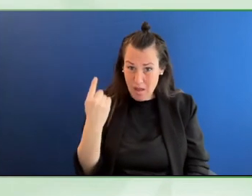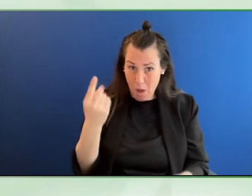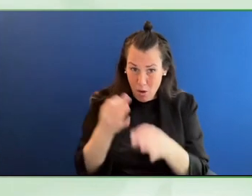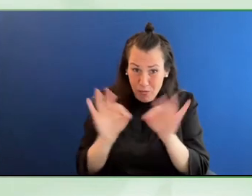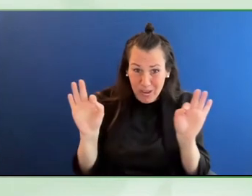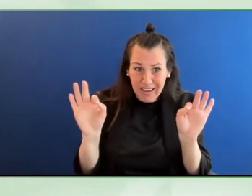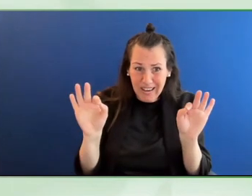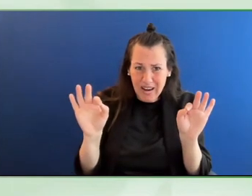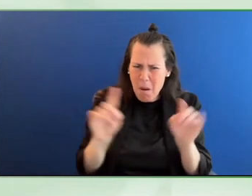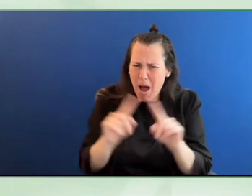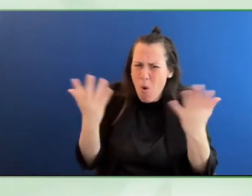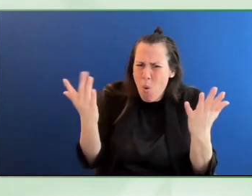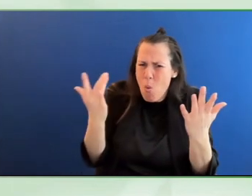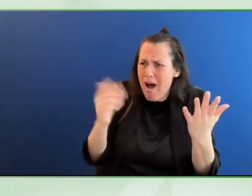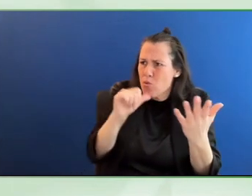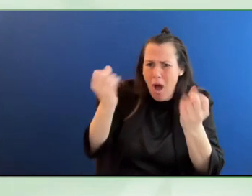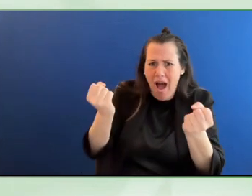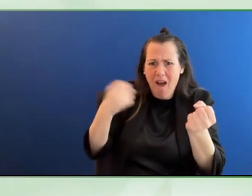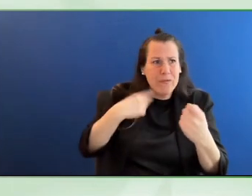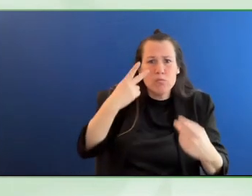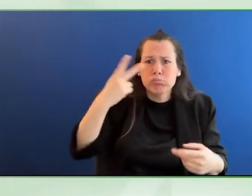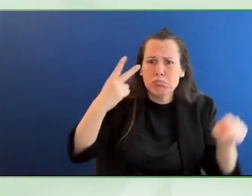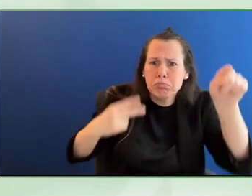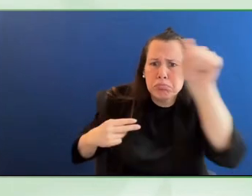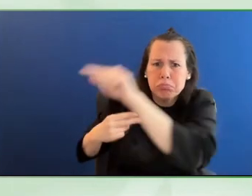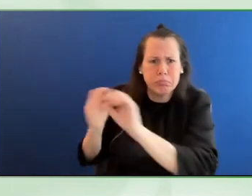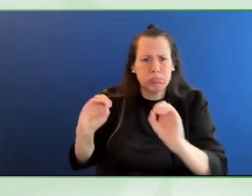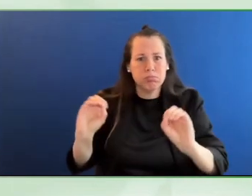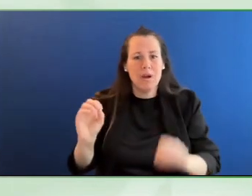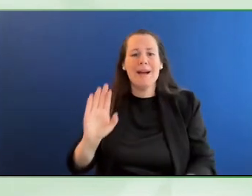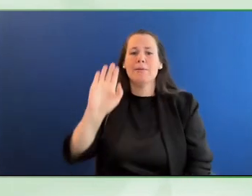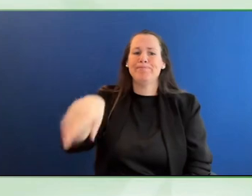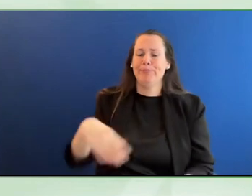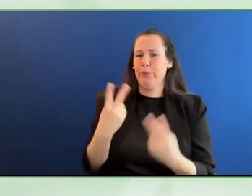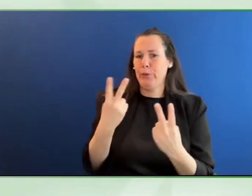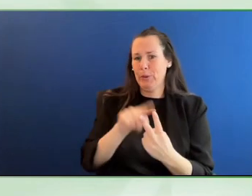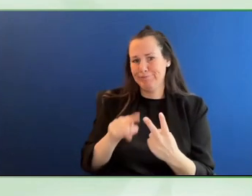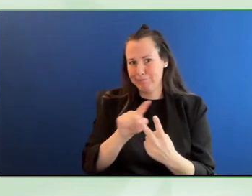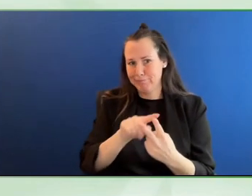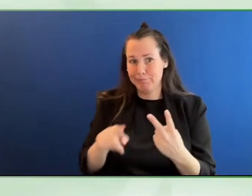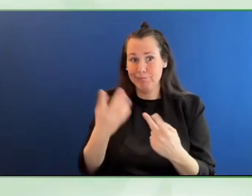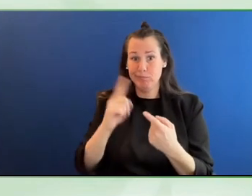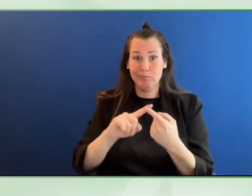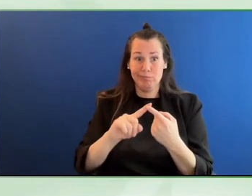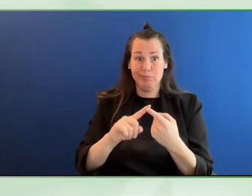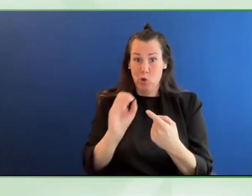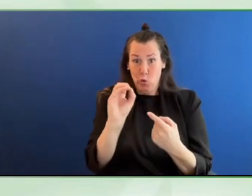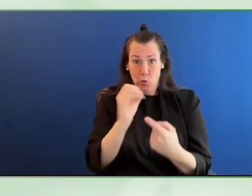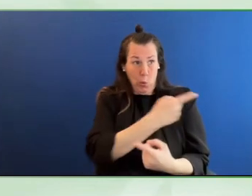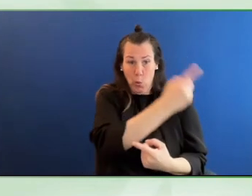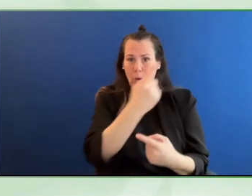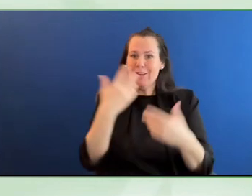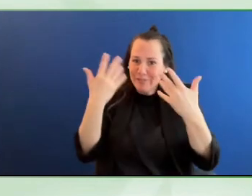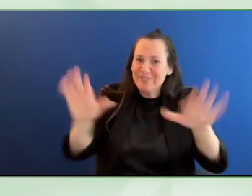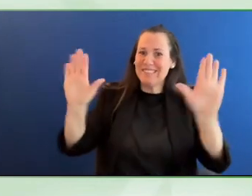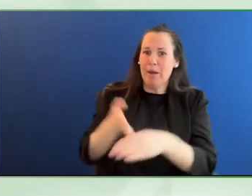the computers in one place. But we're talking about it, trying to get it, you know, everywhere. The other thing is that when you're trying to make